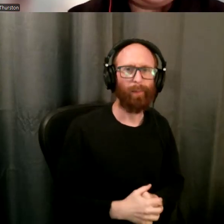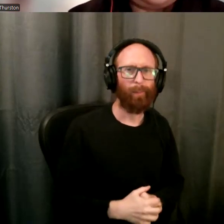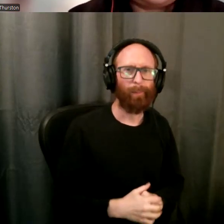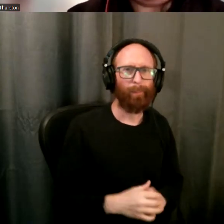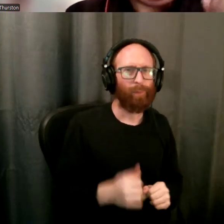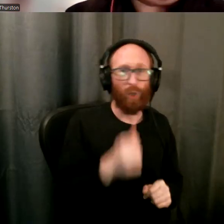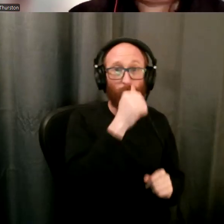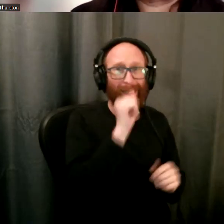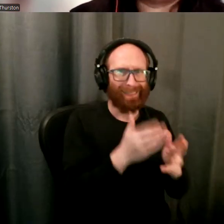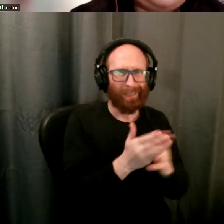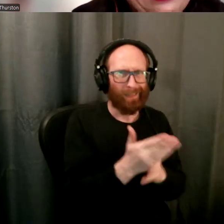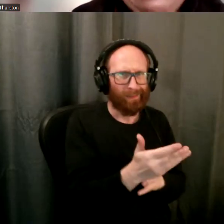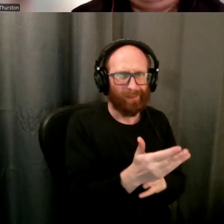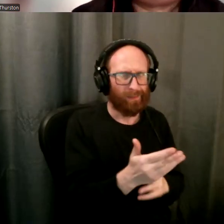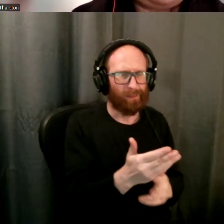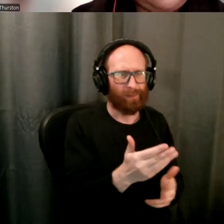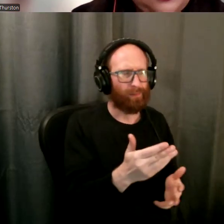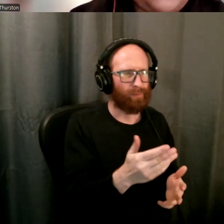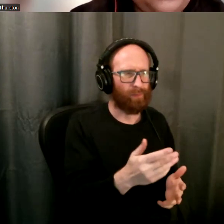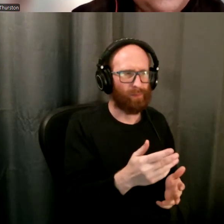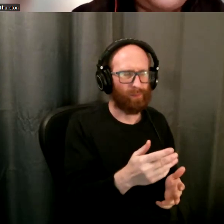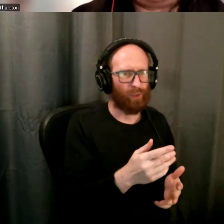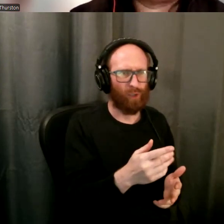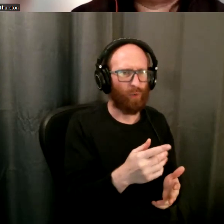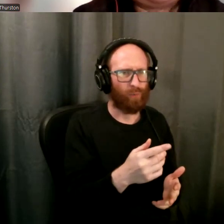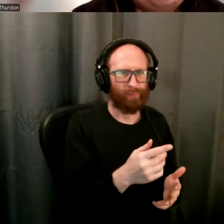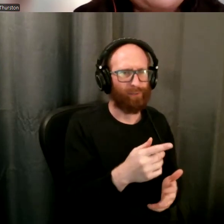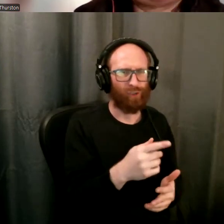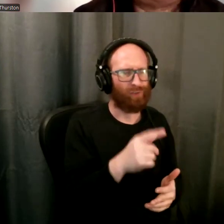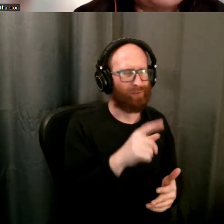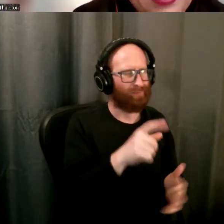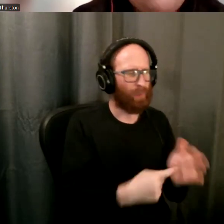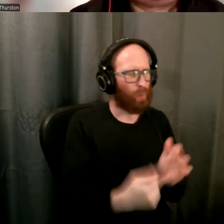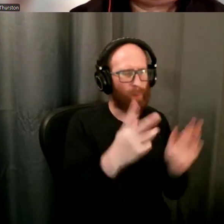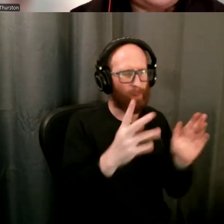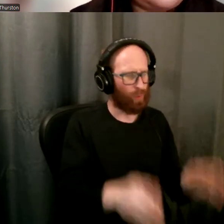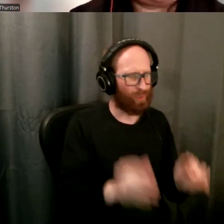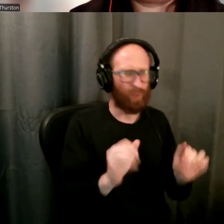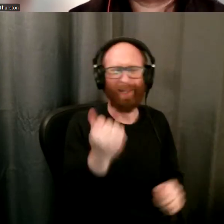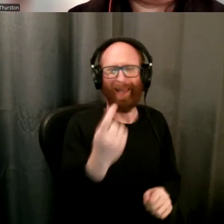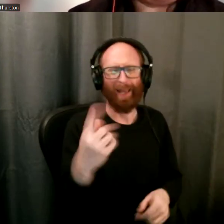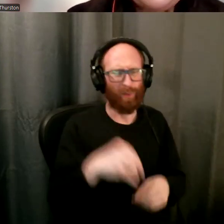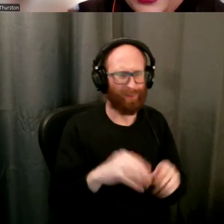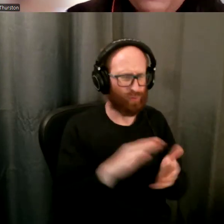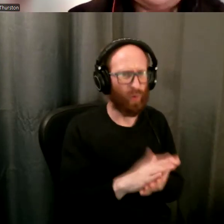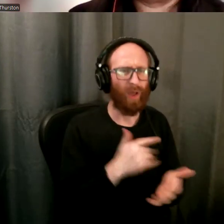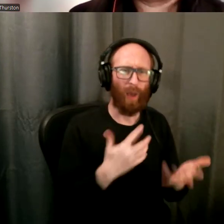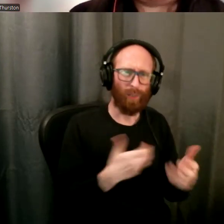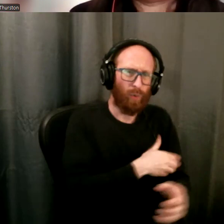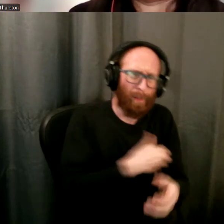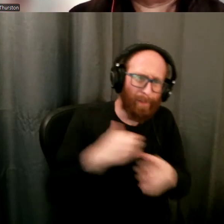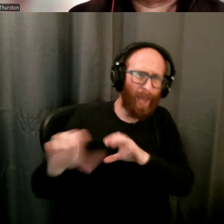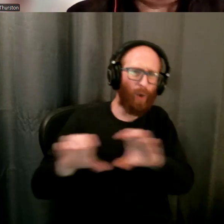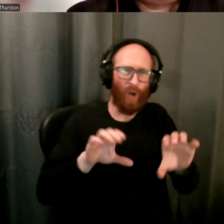all it takes. And that could be anyone in the school. So I want to empower everyone that is listening and will